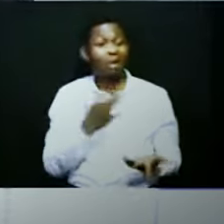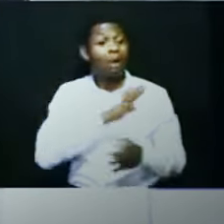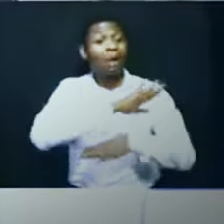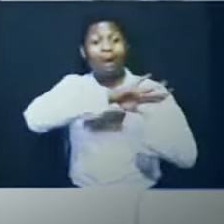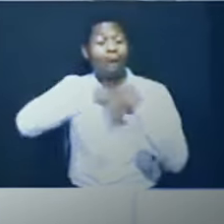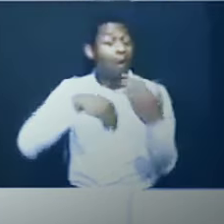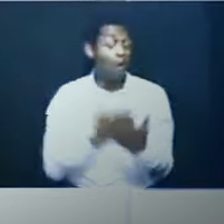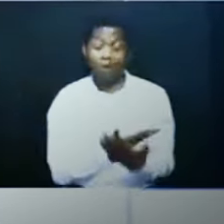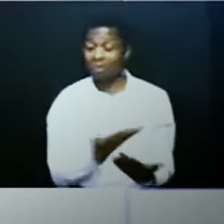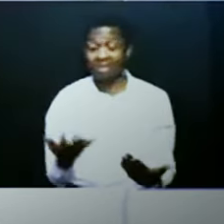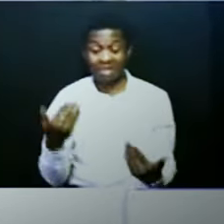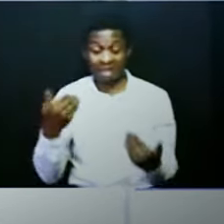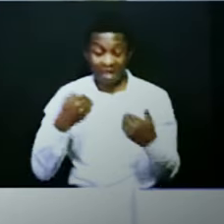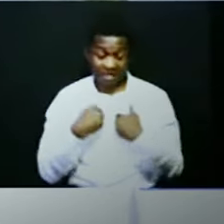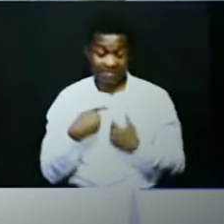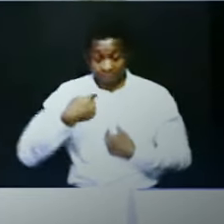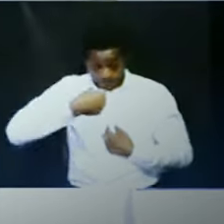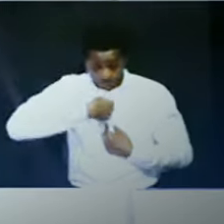that